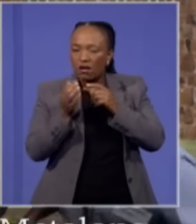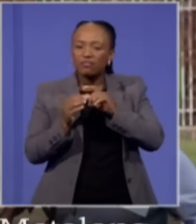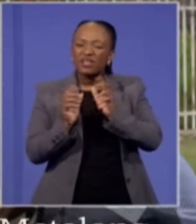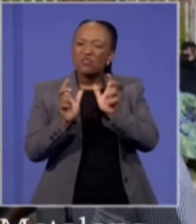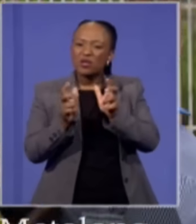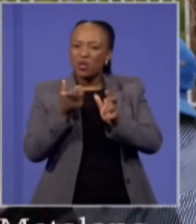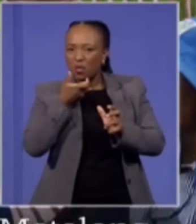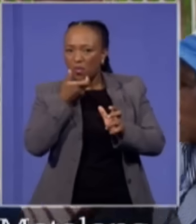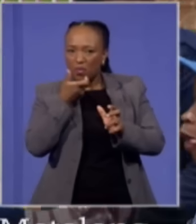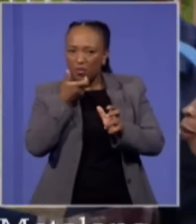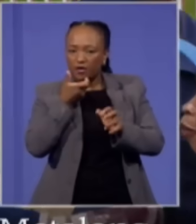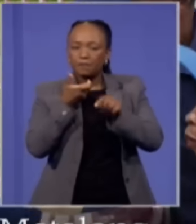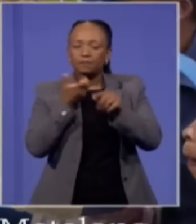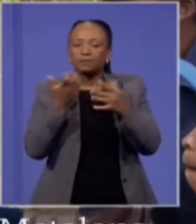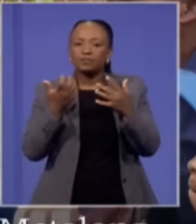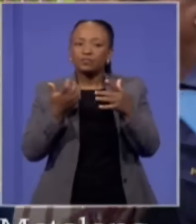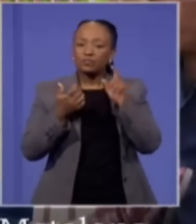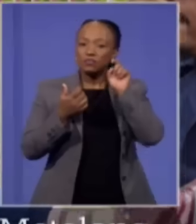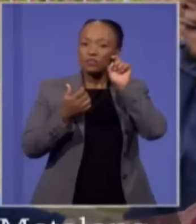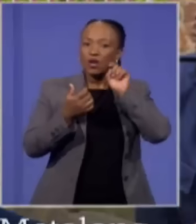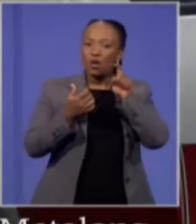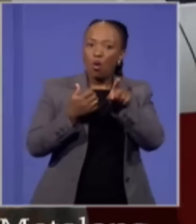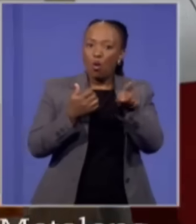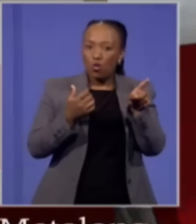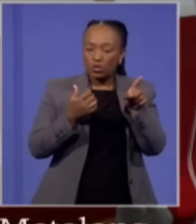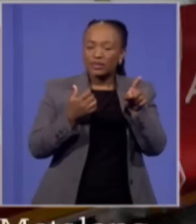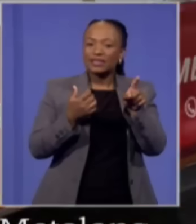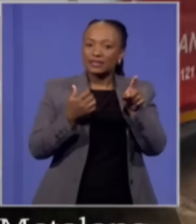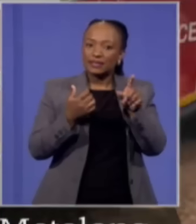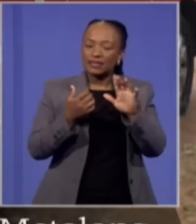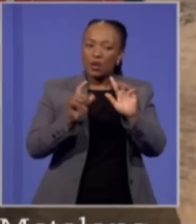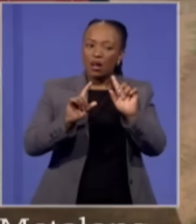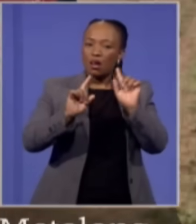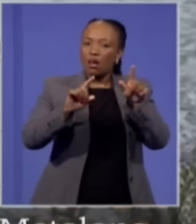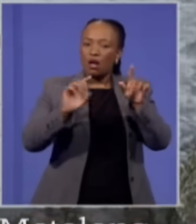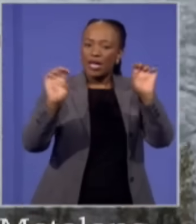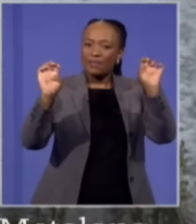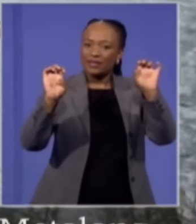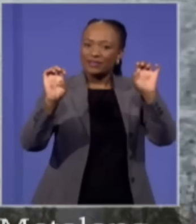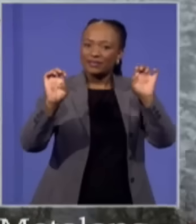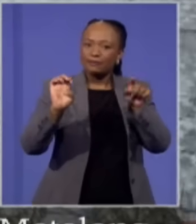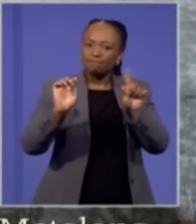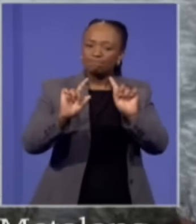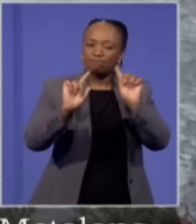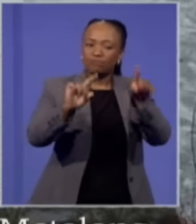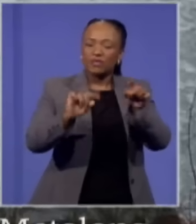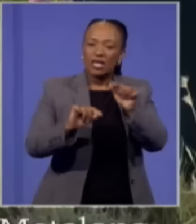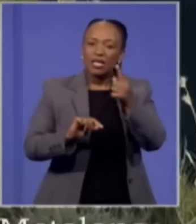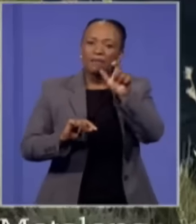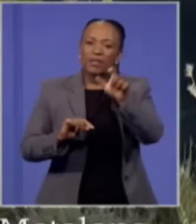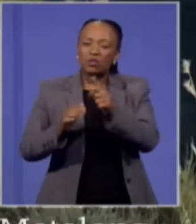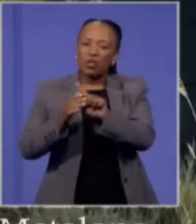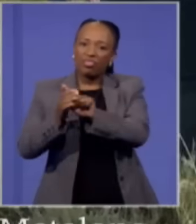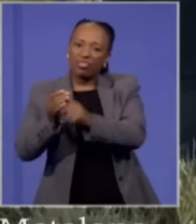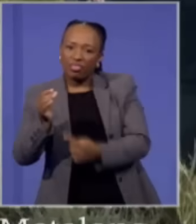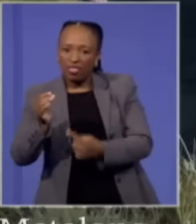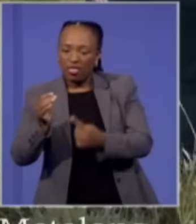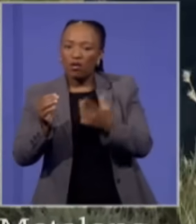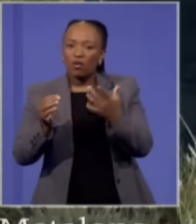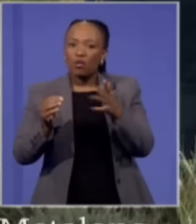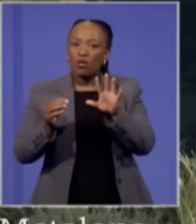Maqheku a dula motsaneng wa Metolong a ile a fuwa kalafo ya maemo a tshwanyetso ha motho ye mong yena a ile a pholoswa letamong lena ka mora ho mpefala